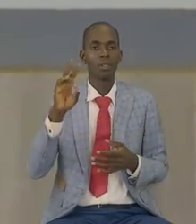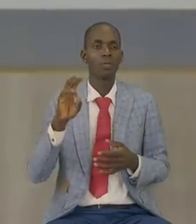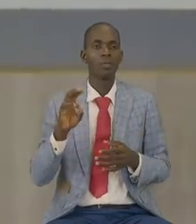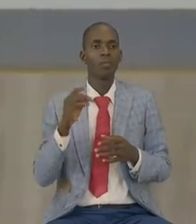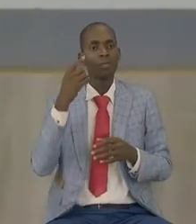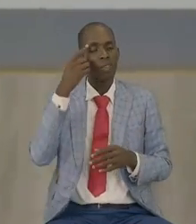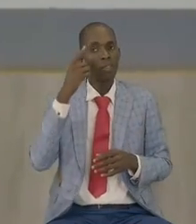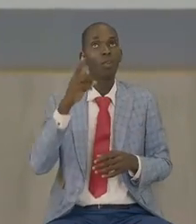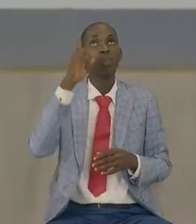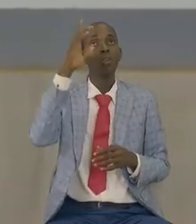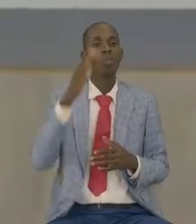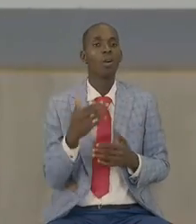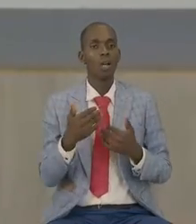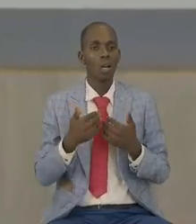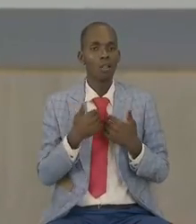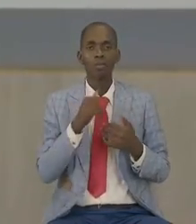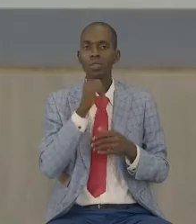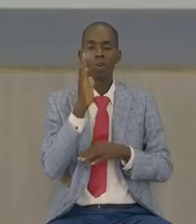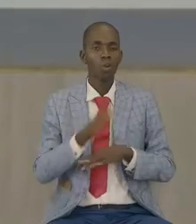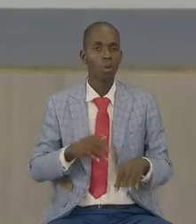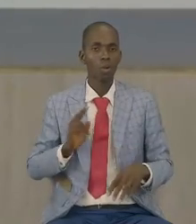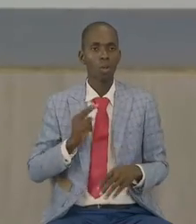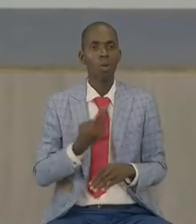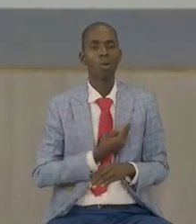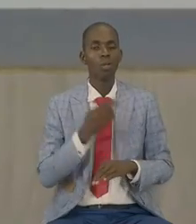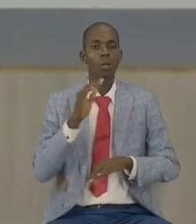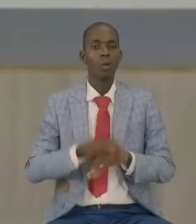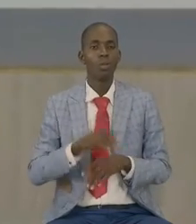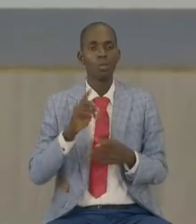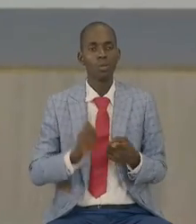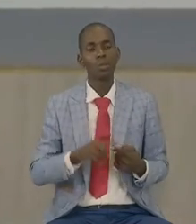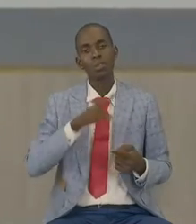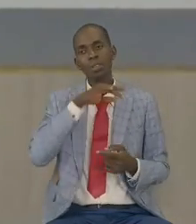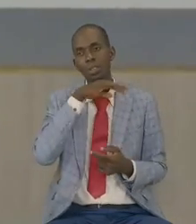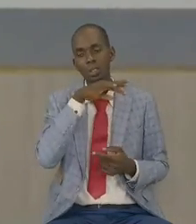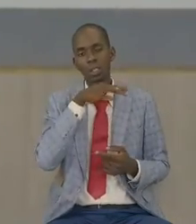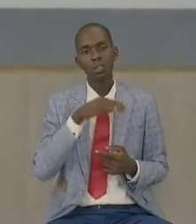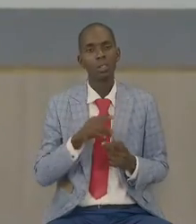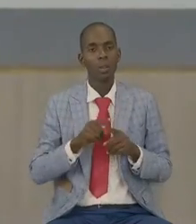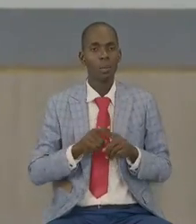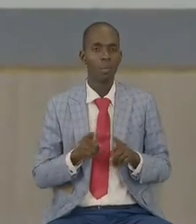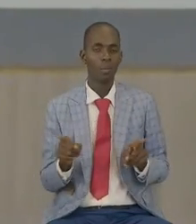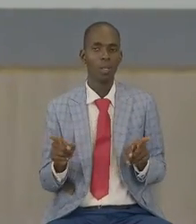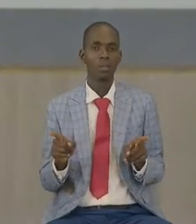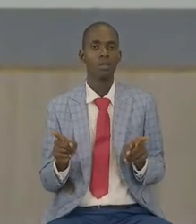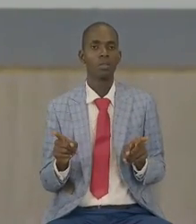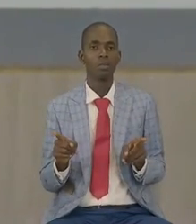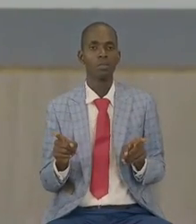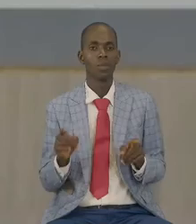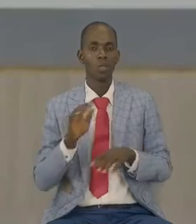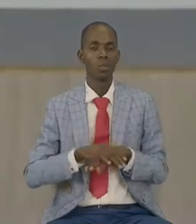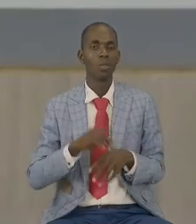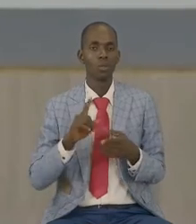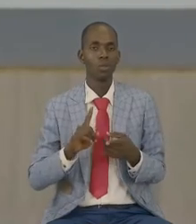He says, for God has not called us unto uncleanness, but